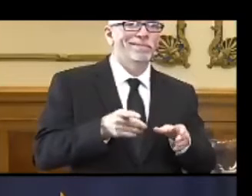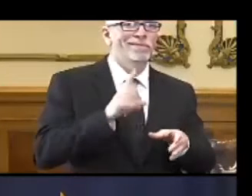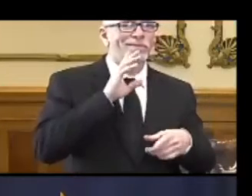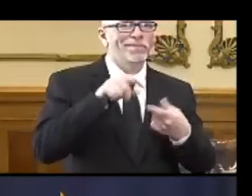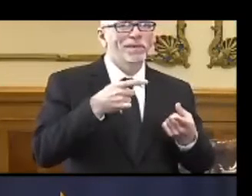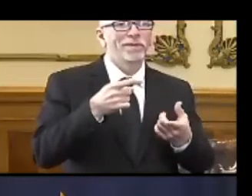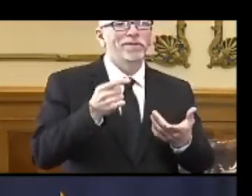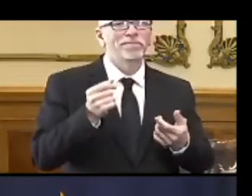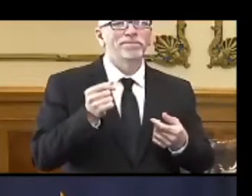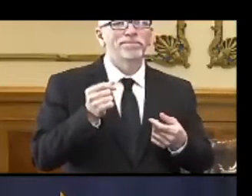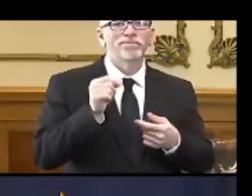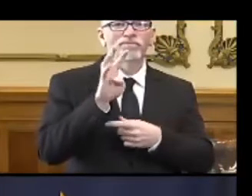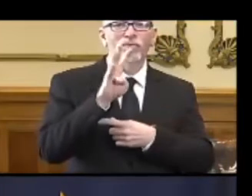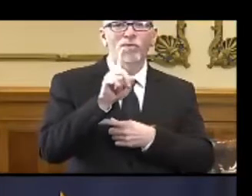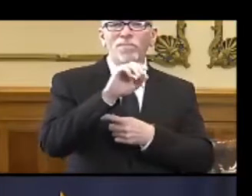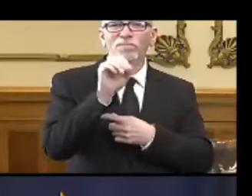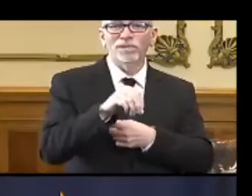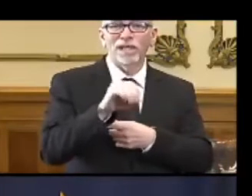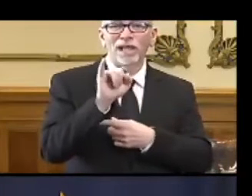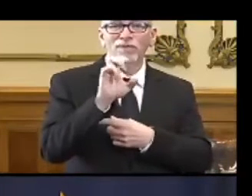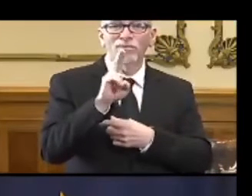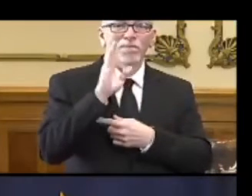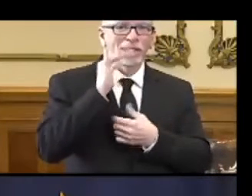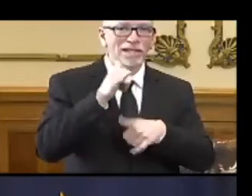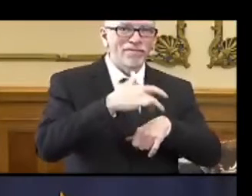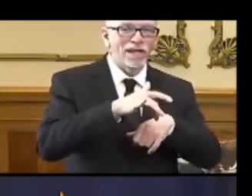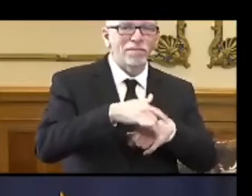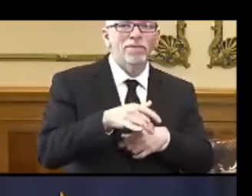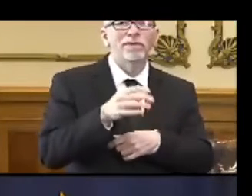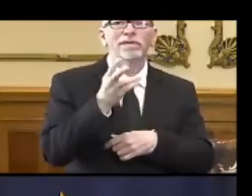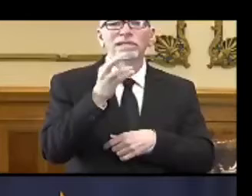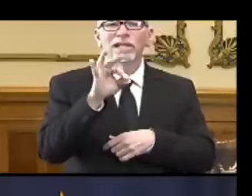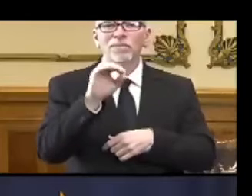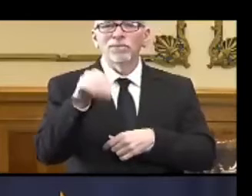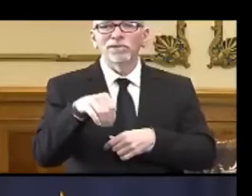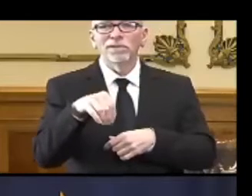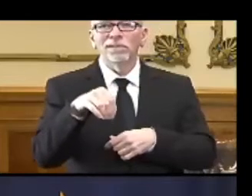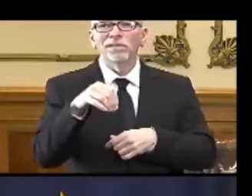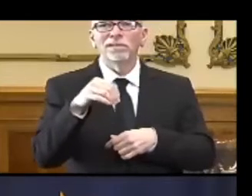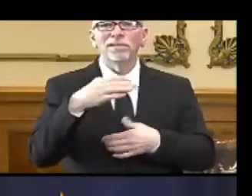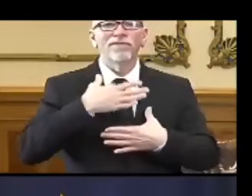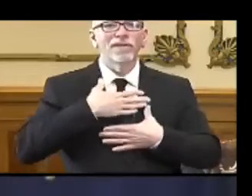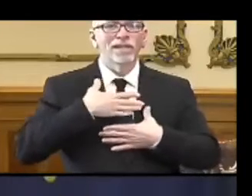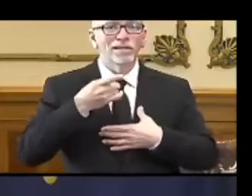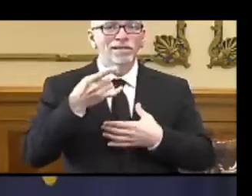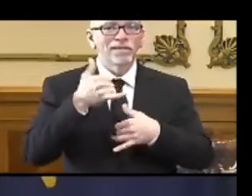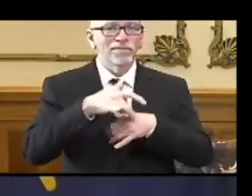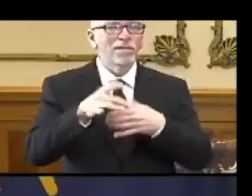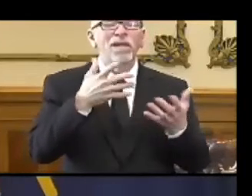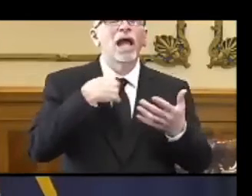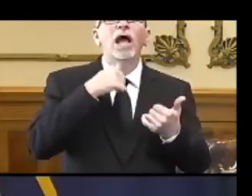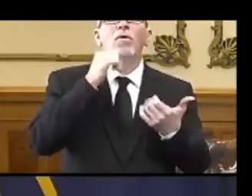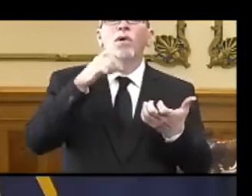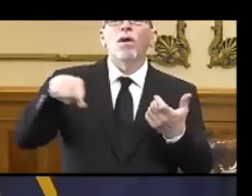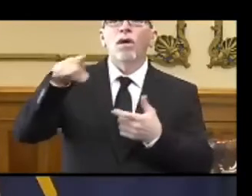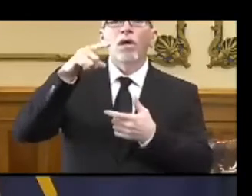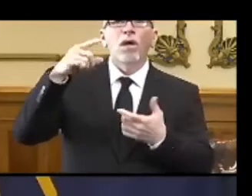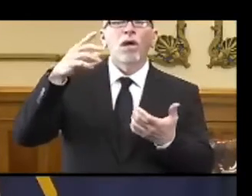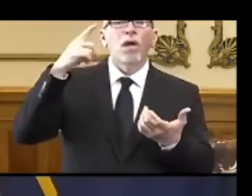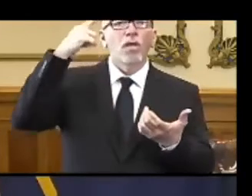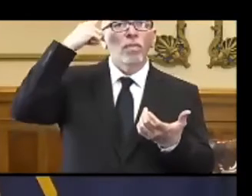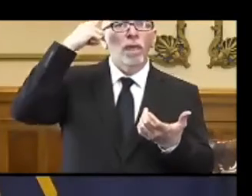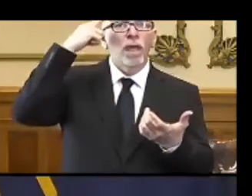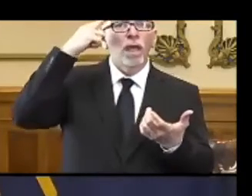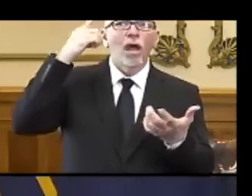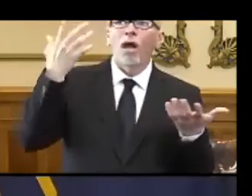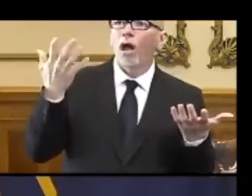the 41% ICU beds available, the 69% vents available, I don't want anyone to be misled. This